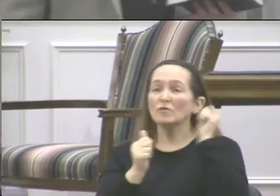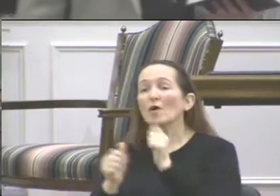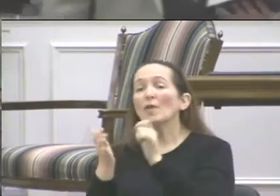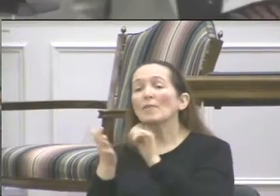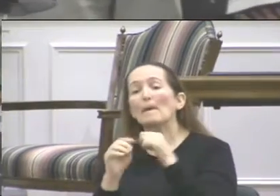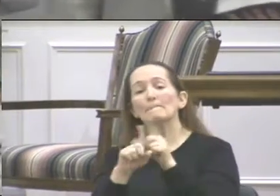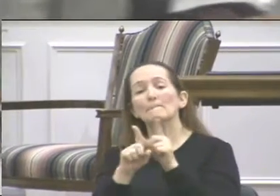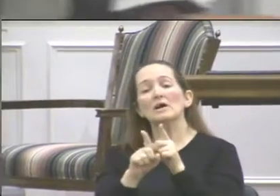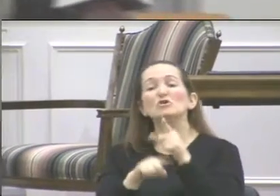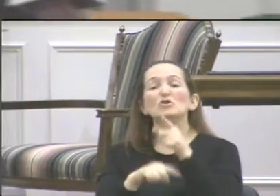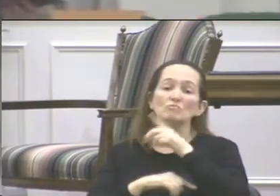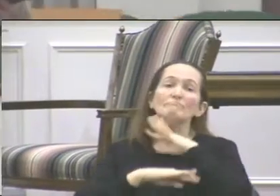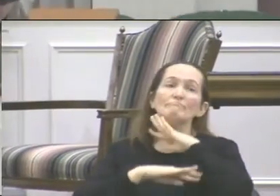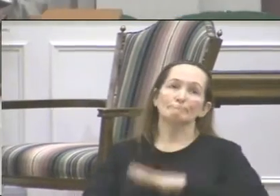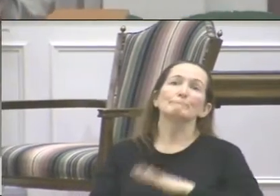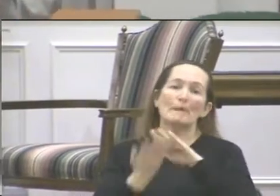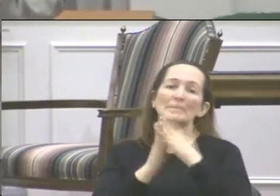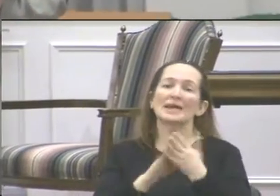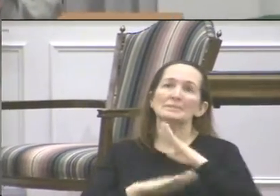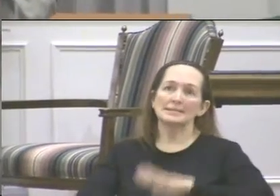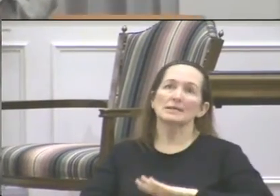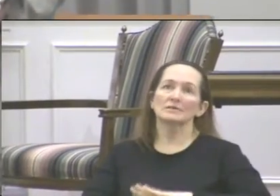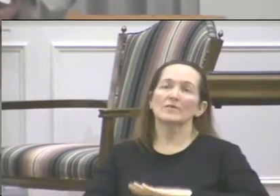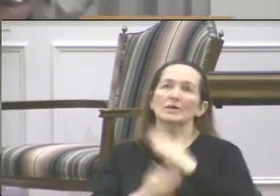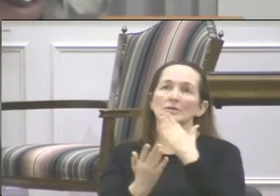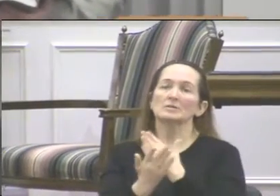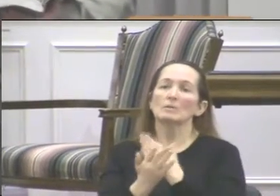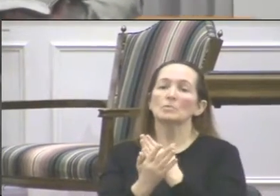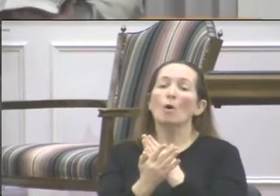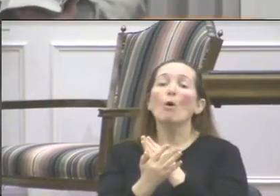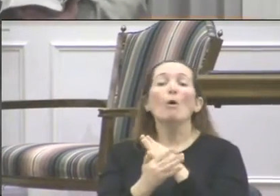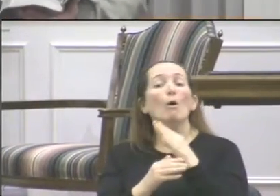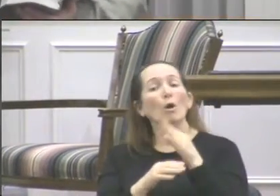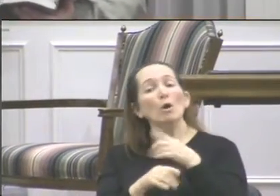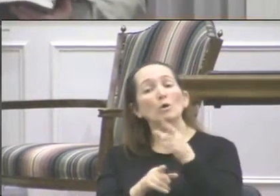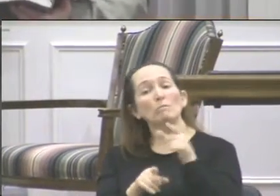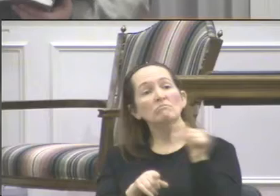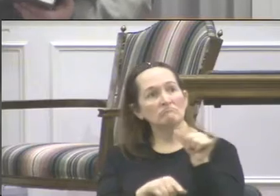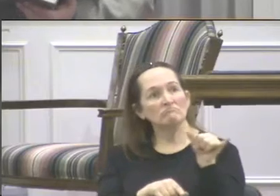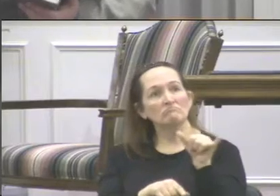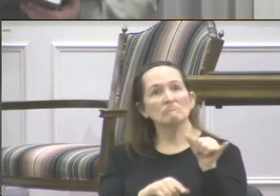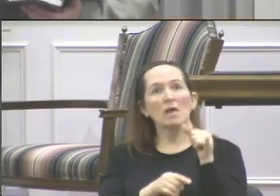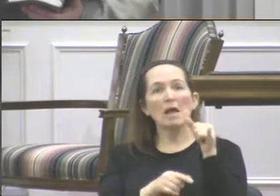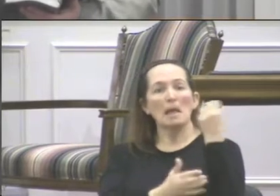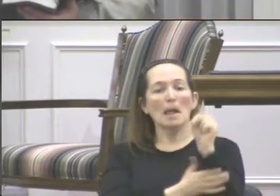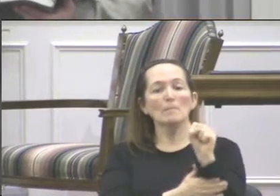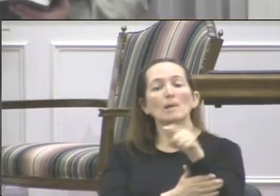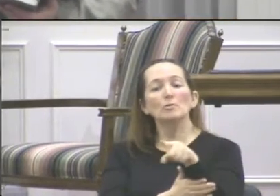Or are you like Abraham, where you have set out on a faith journey,